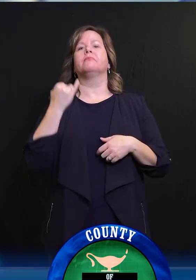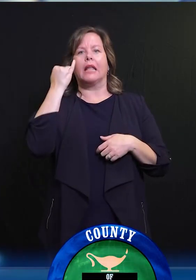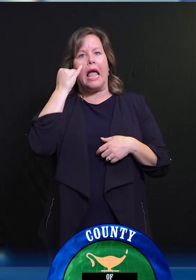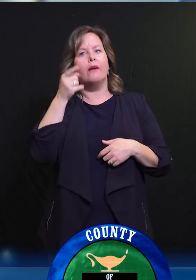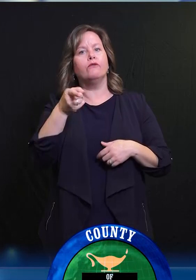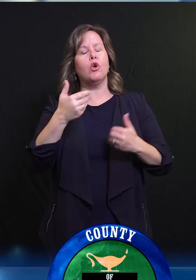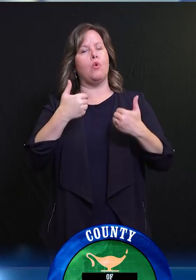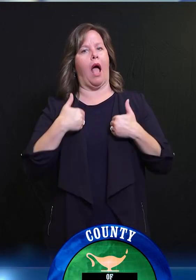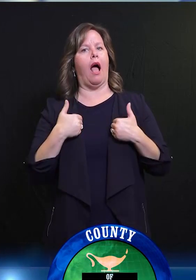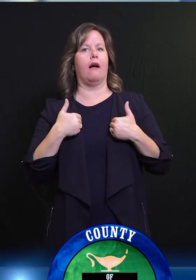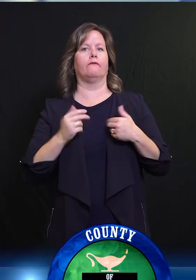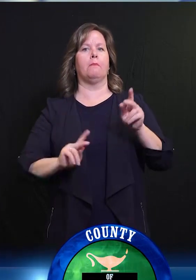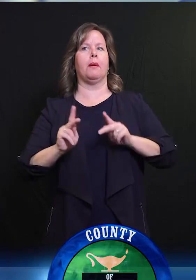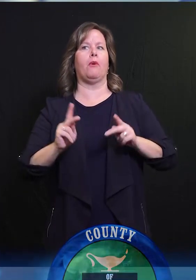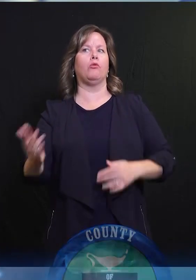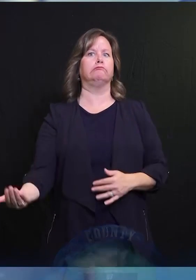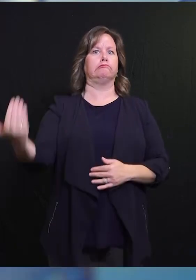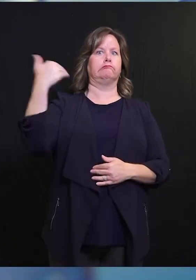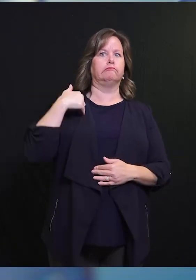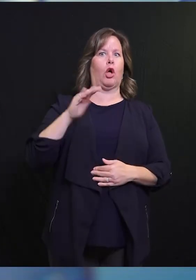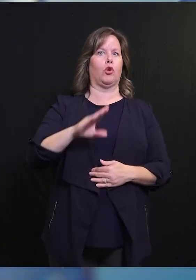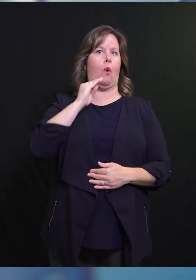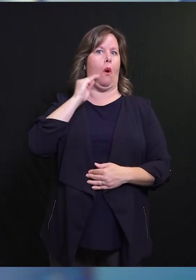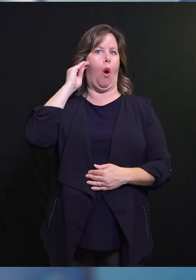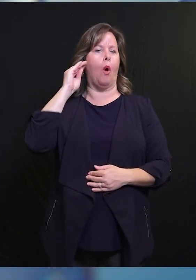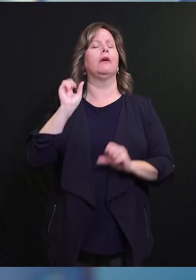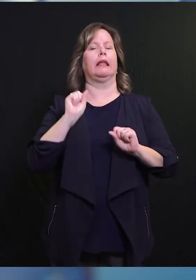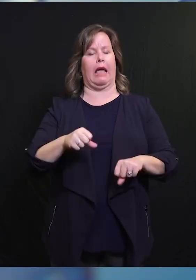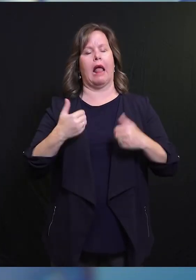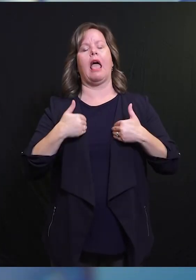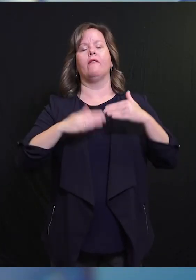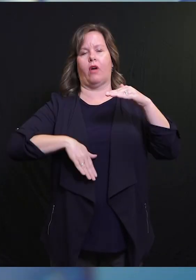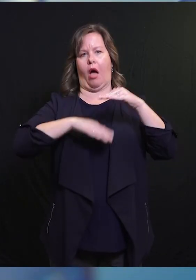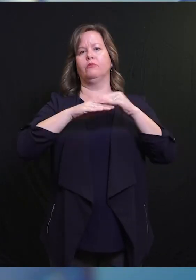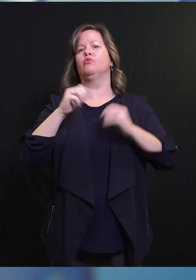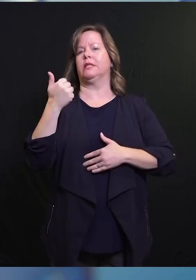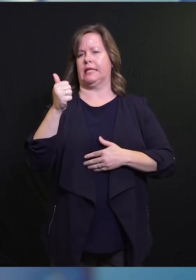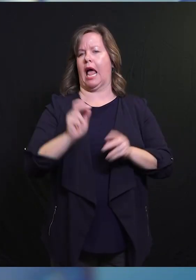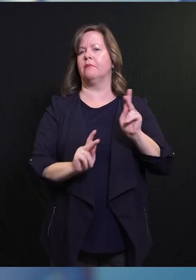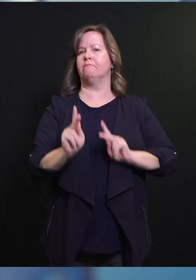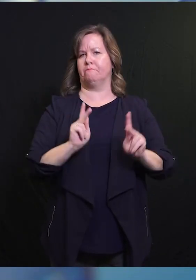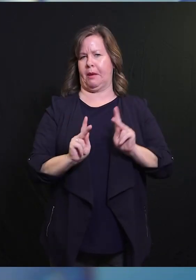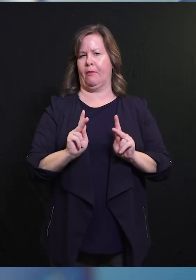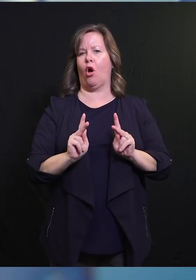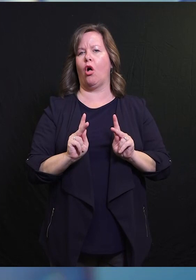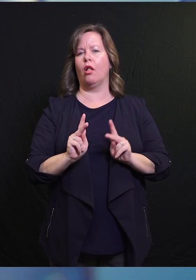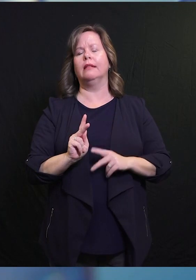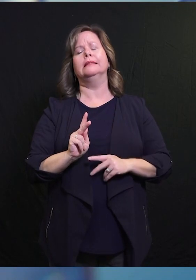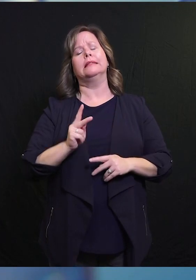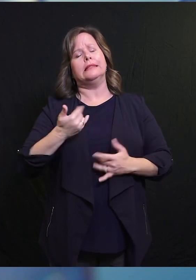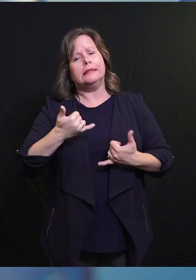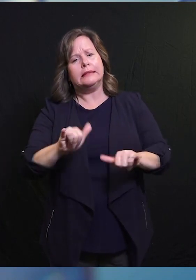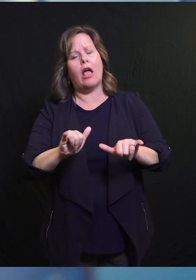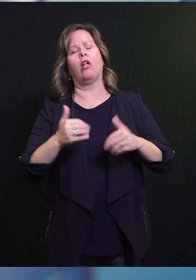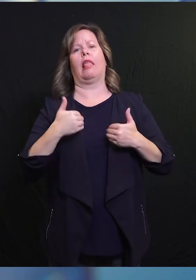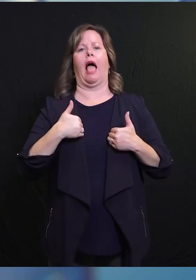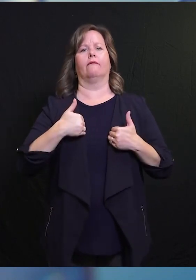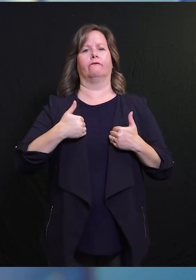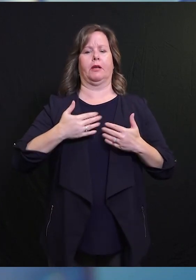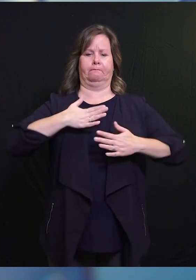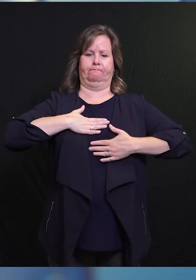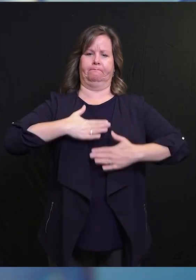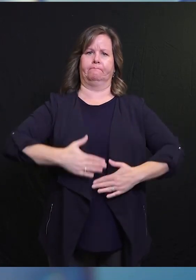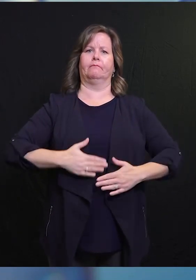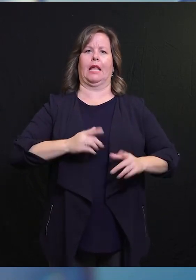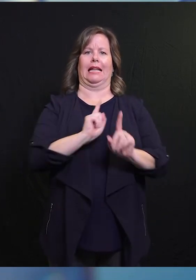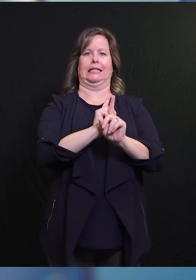know we can have up to 10 people with gatherings now. You want to make sure that you're still being respectful of social distancing and making sure that